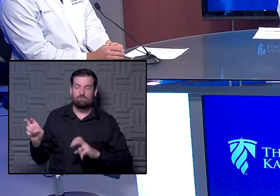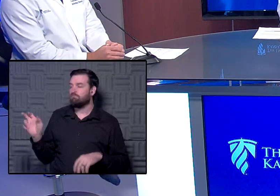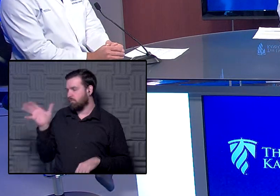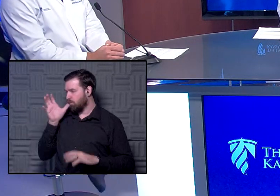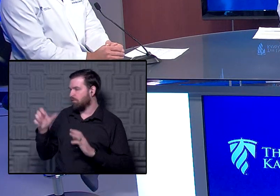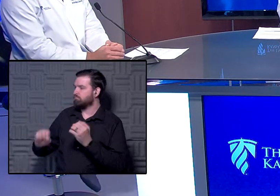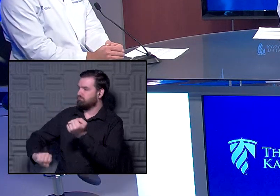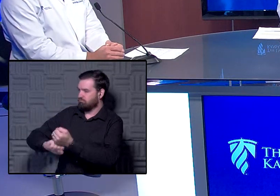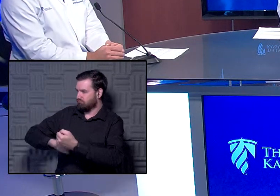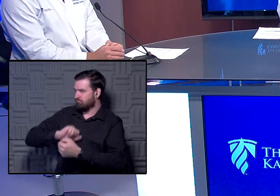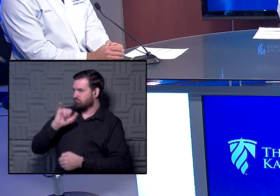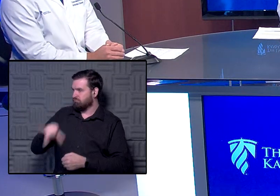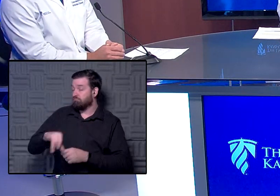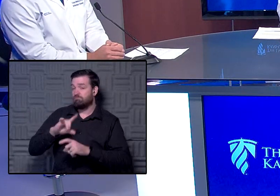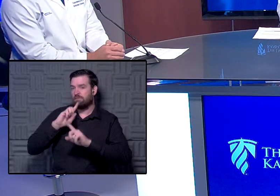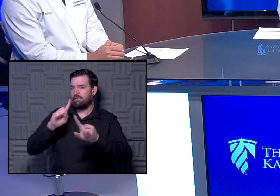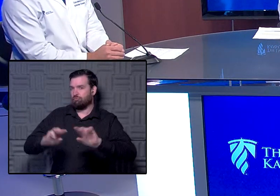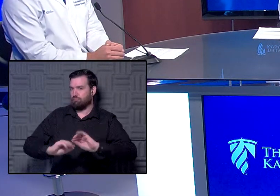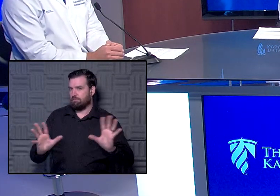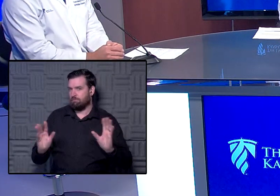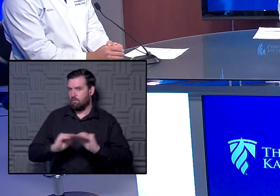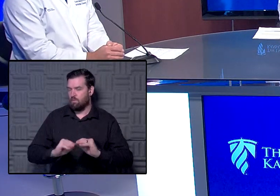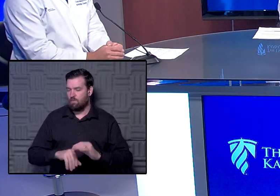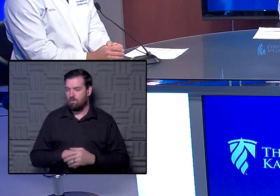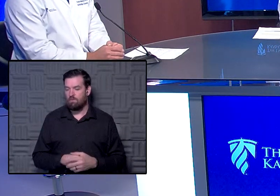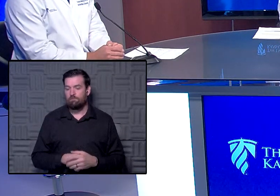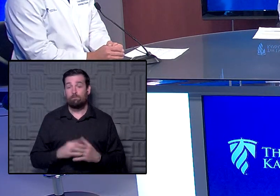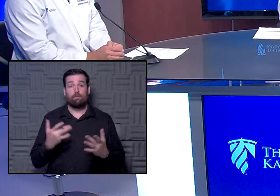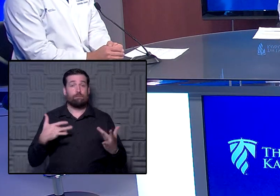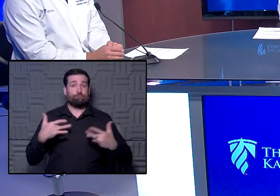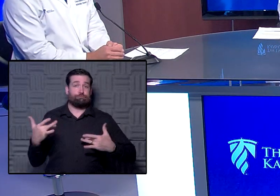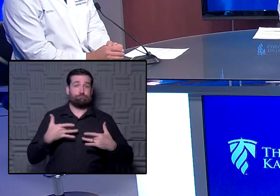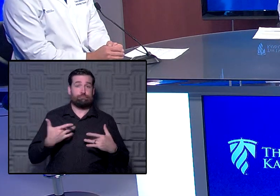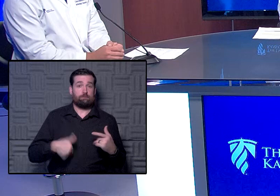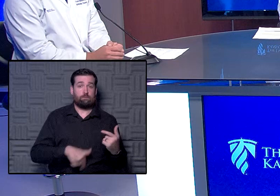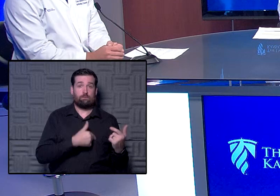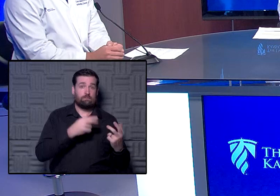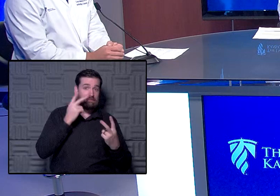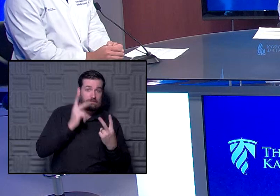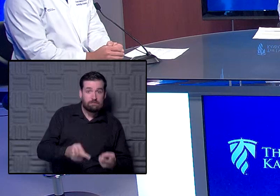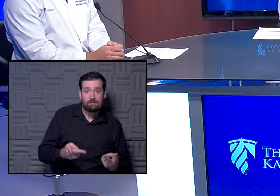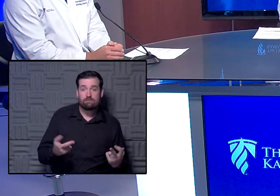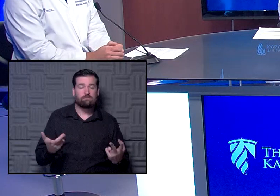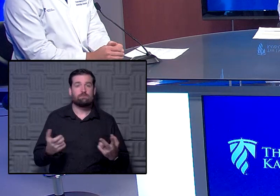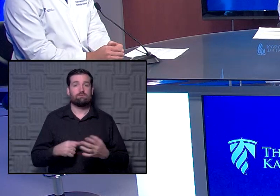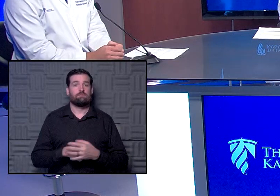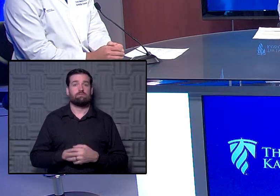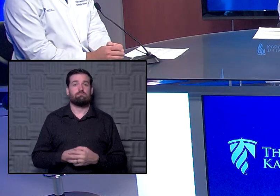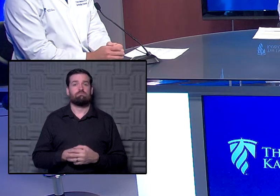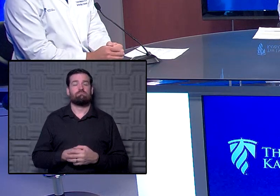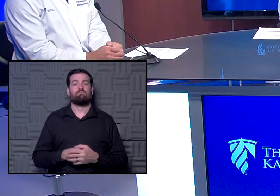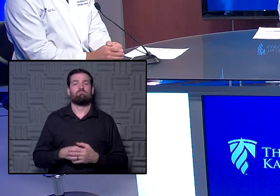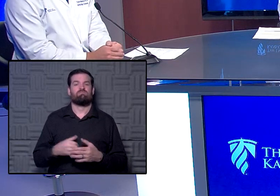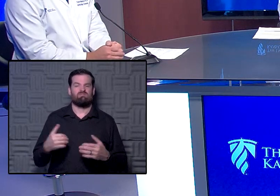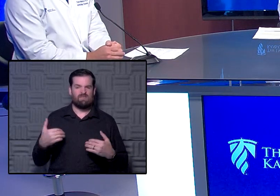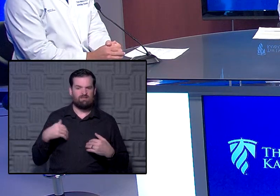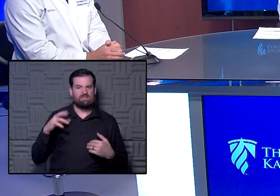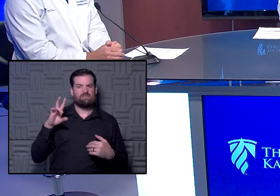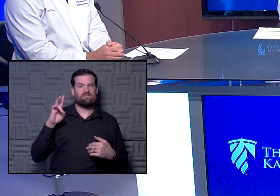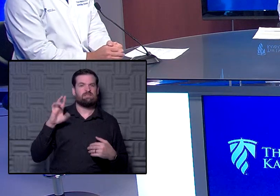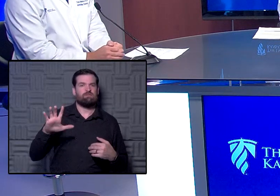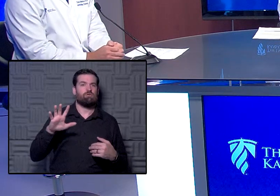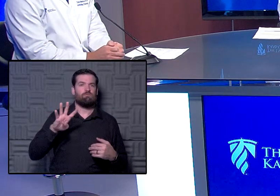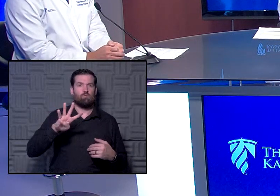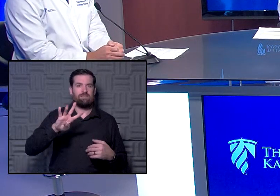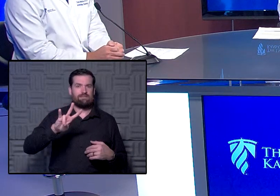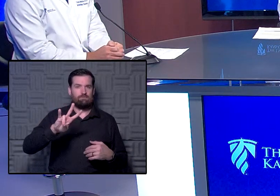reinforce that to help answer the question just a little bit more. What concerns us and what are we seeing? We have 747